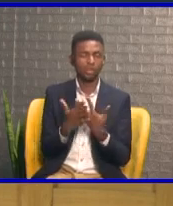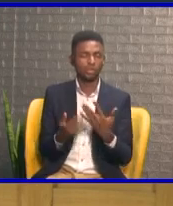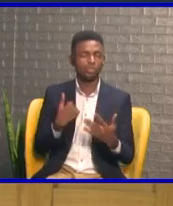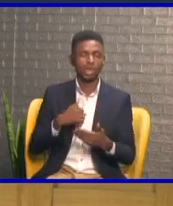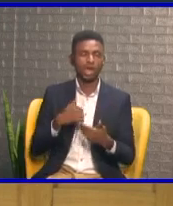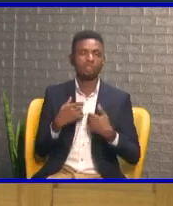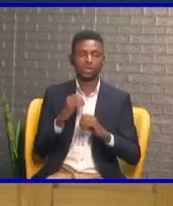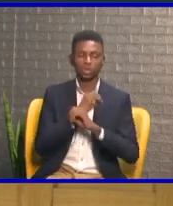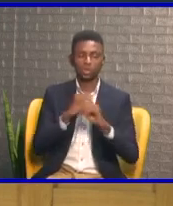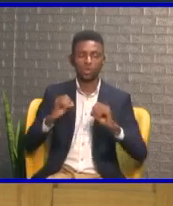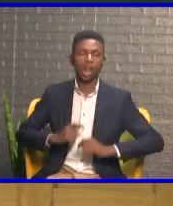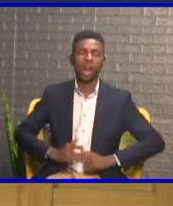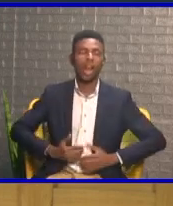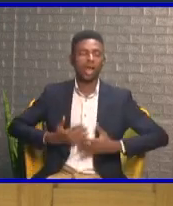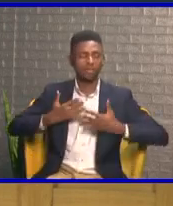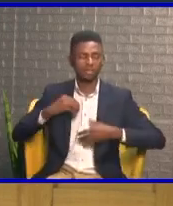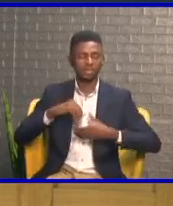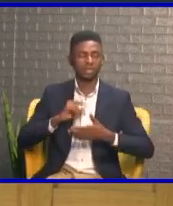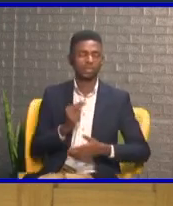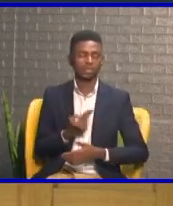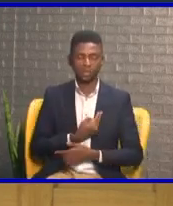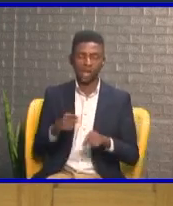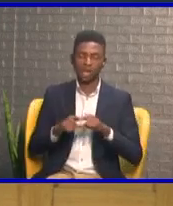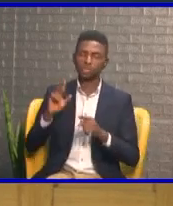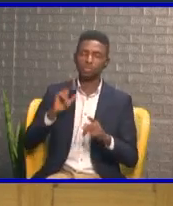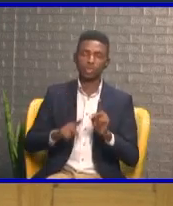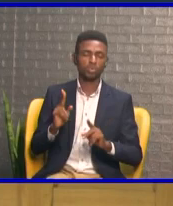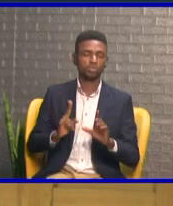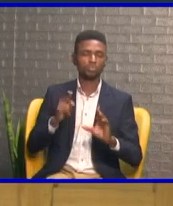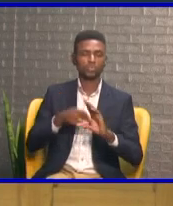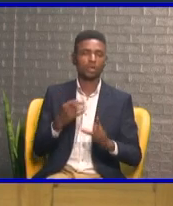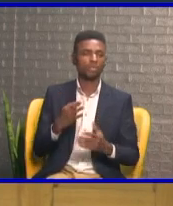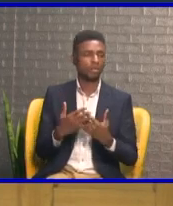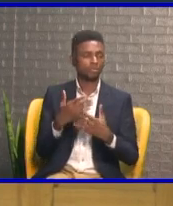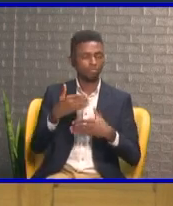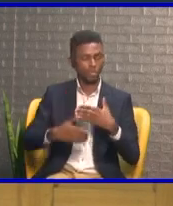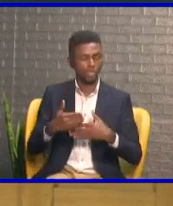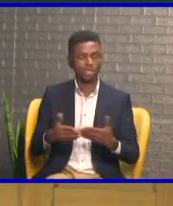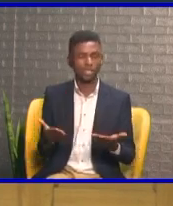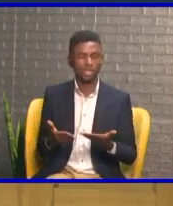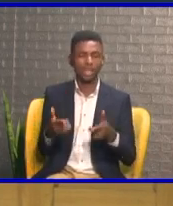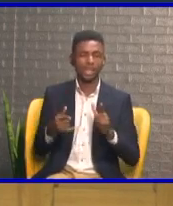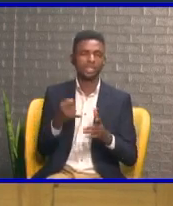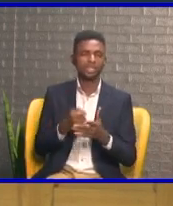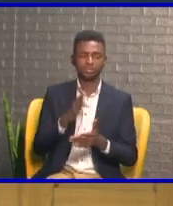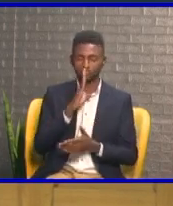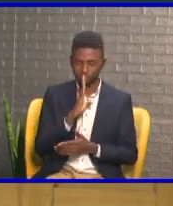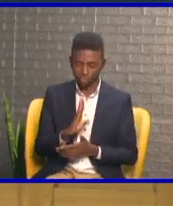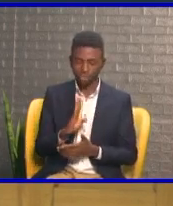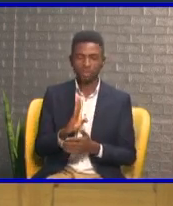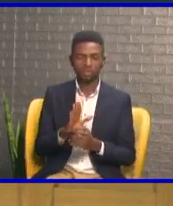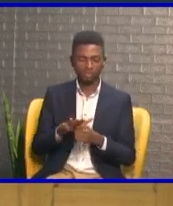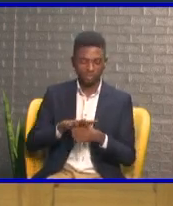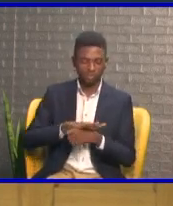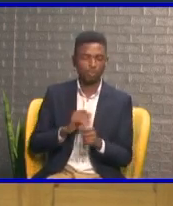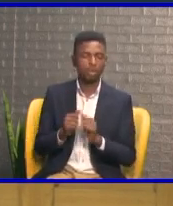the inside of us. As your people partake of the bread here, let it be infused with the life and